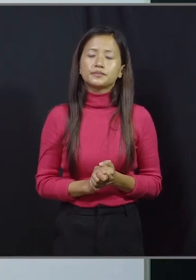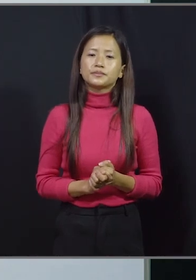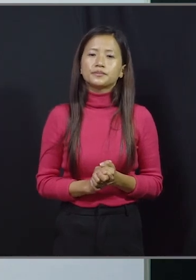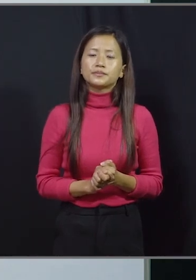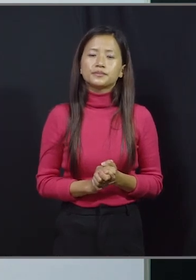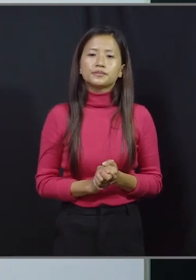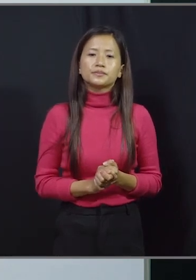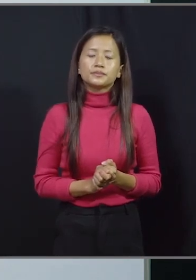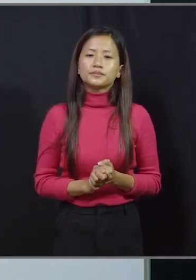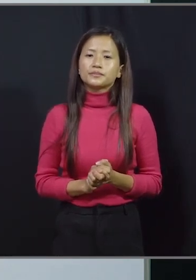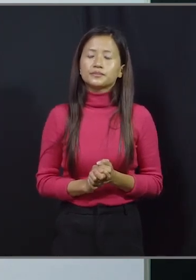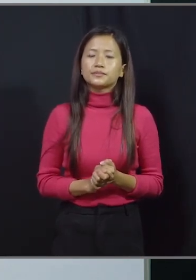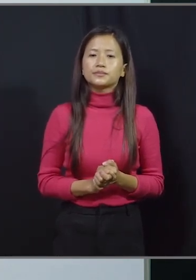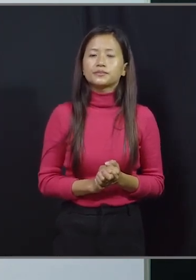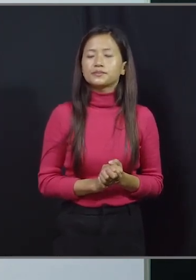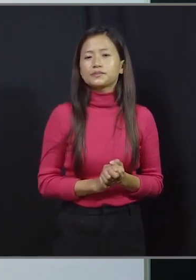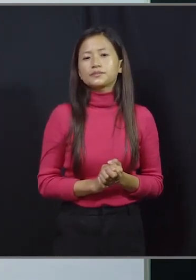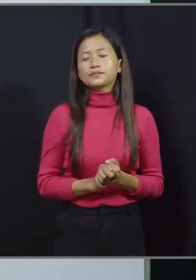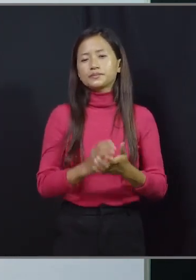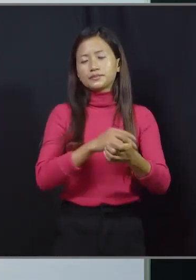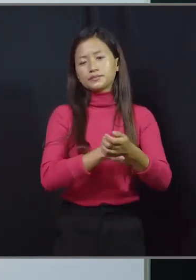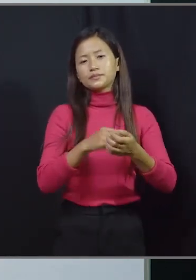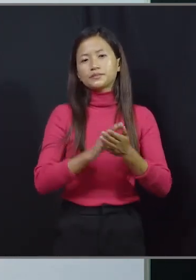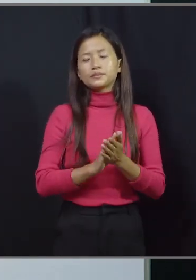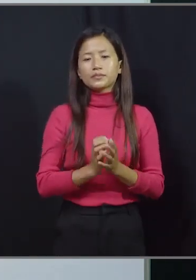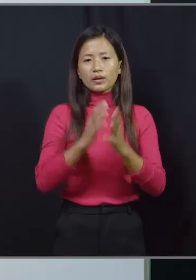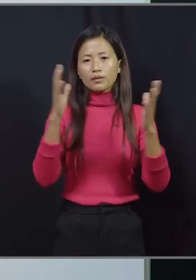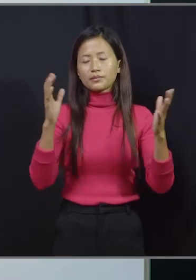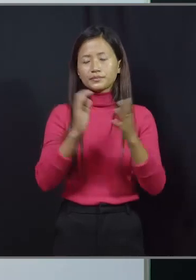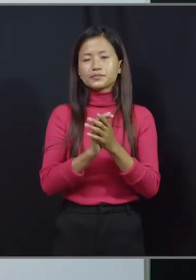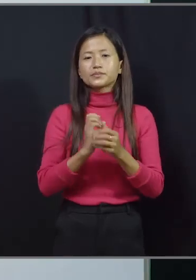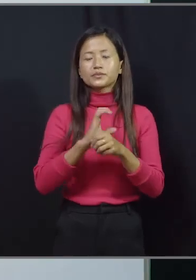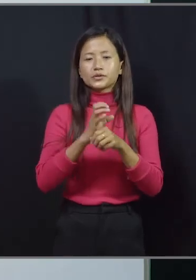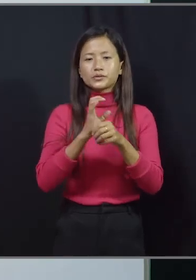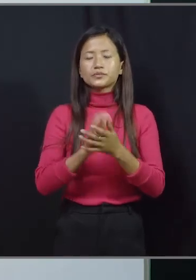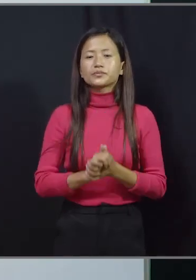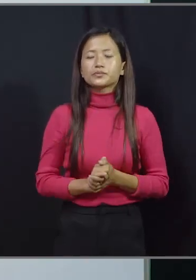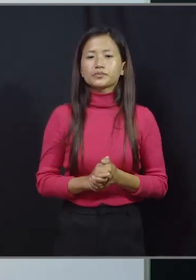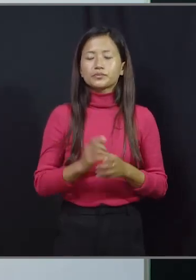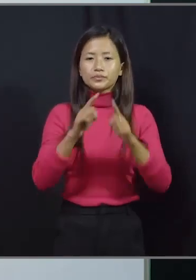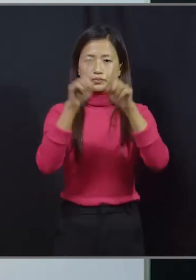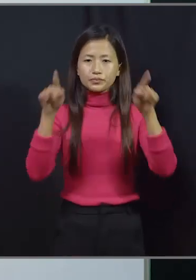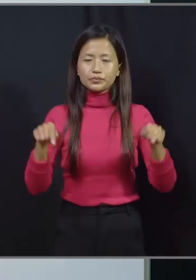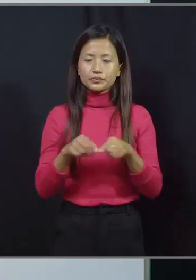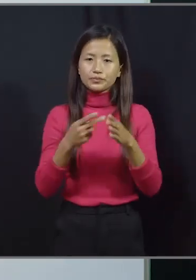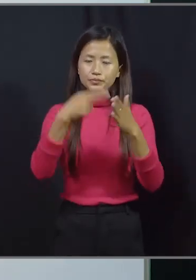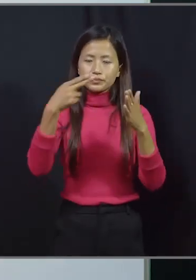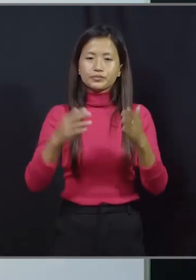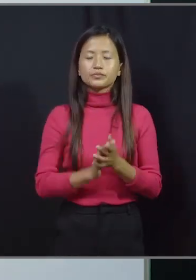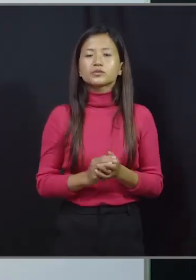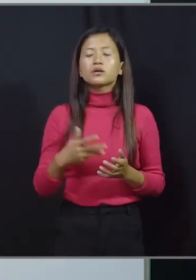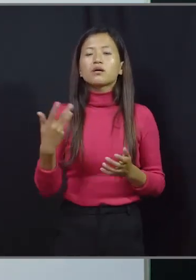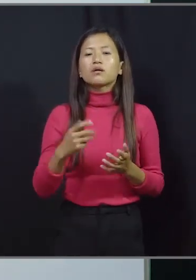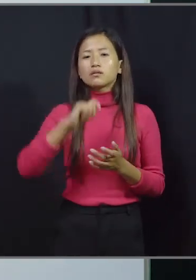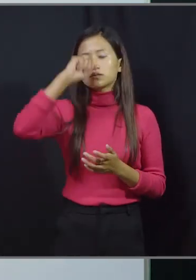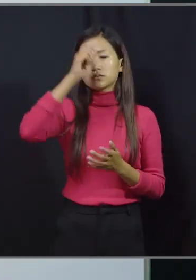In Memoriam. This was the name of the picture that he bended, And in this picture, he depicted how